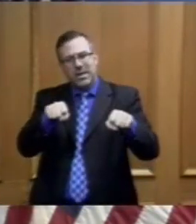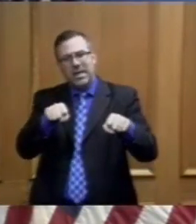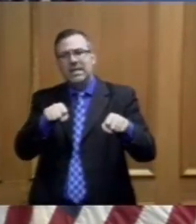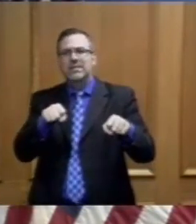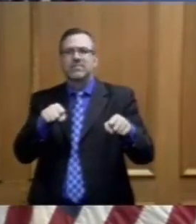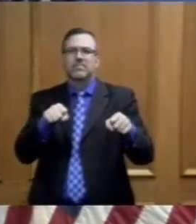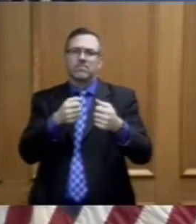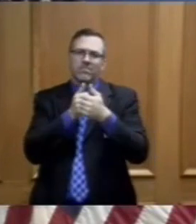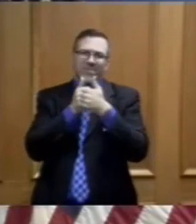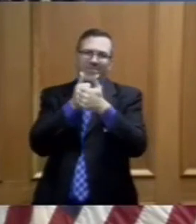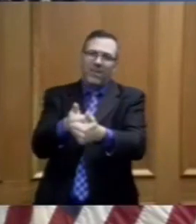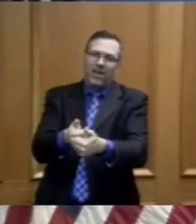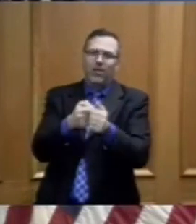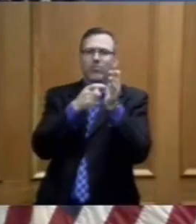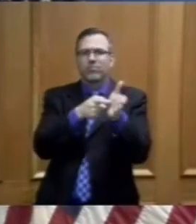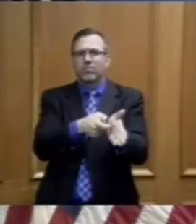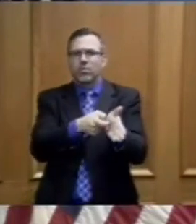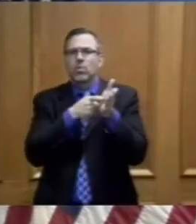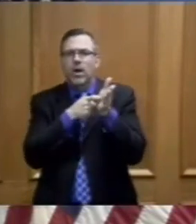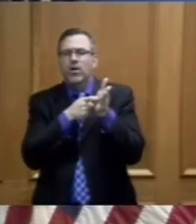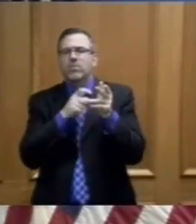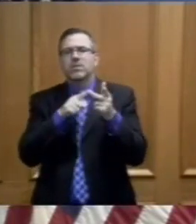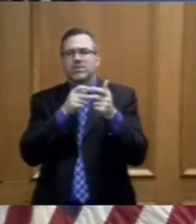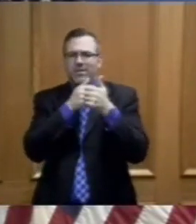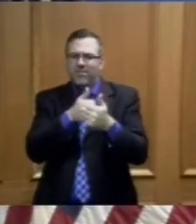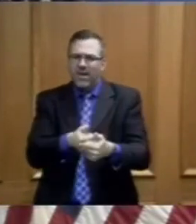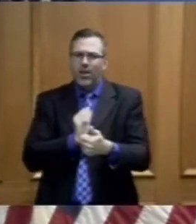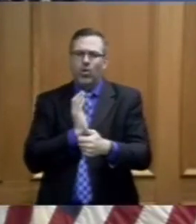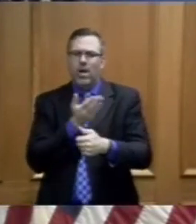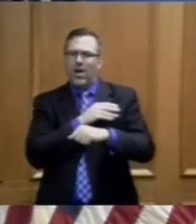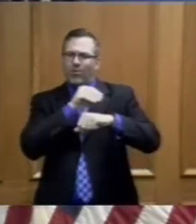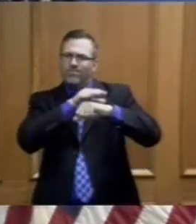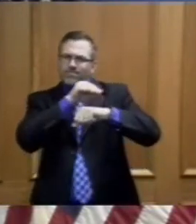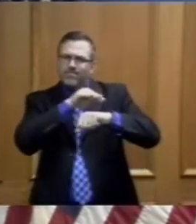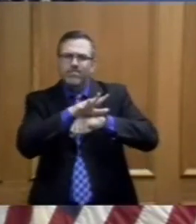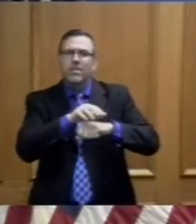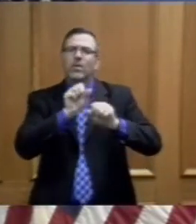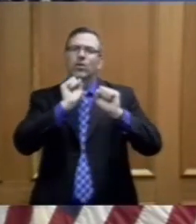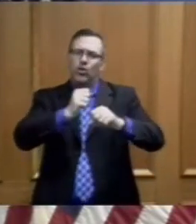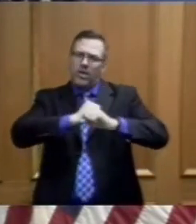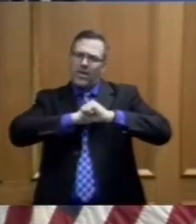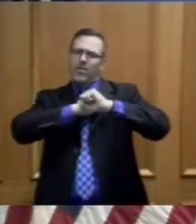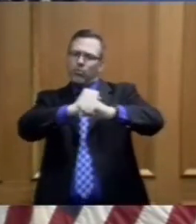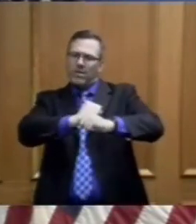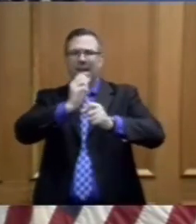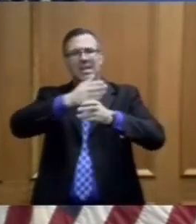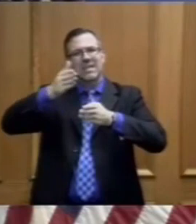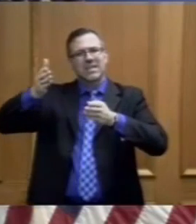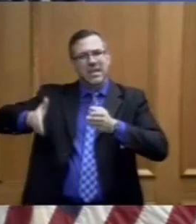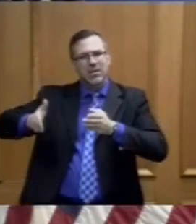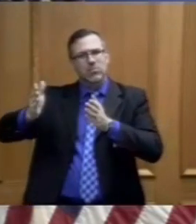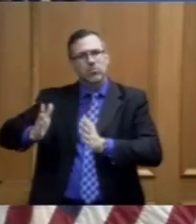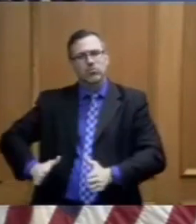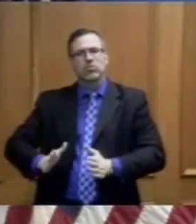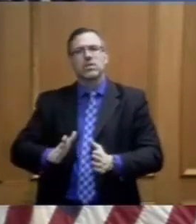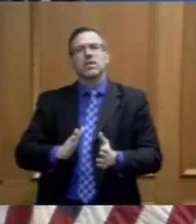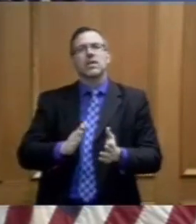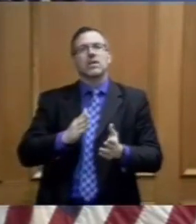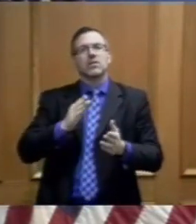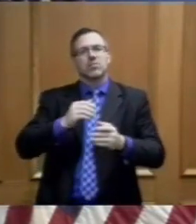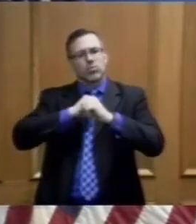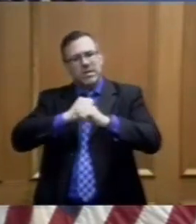the requirements. We can choose to protect our neighbors. We can choose to serve the elderly and to buy